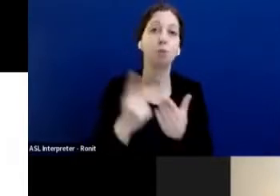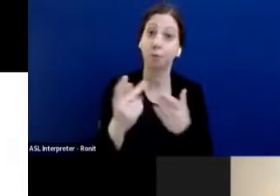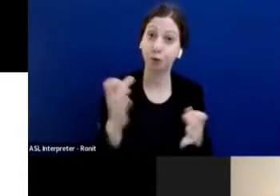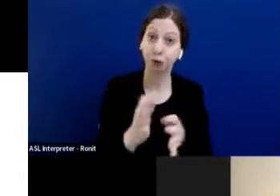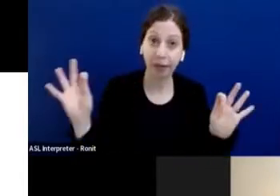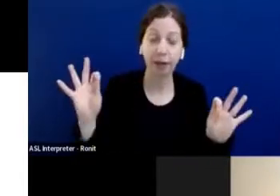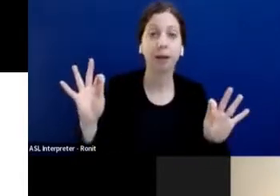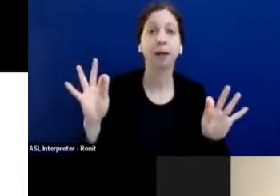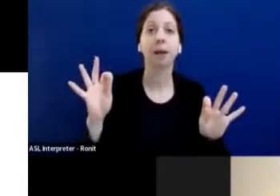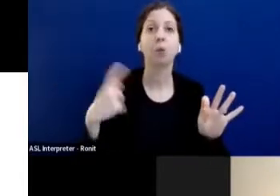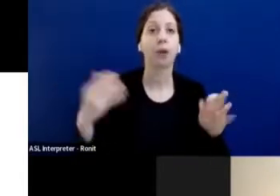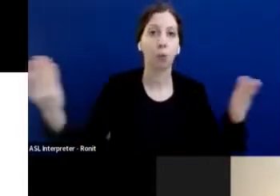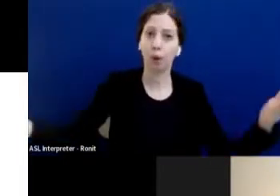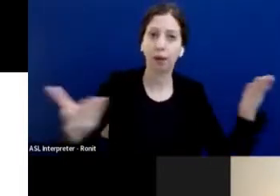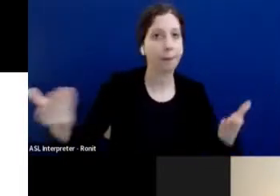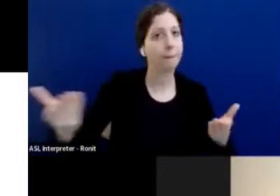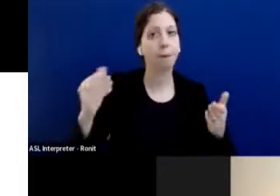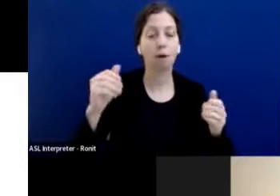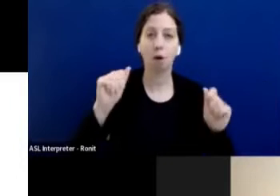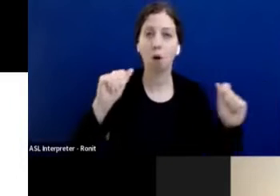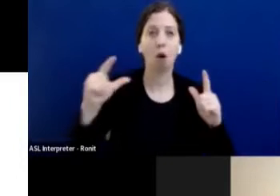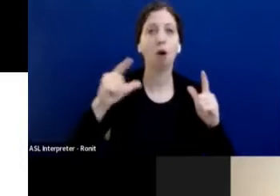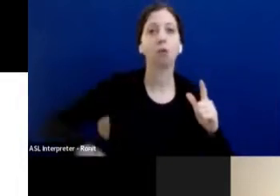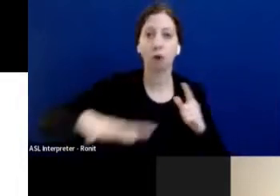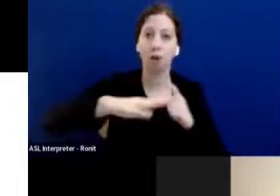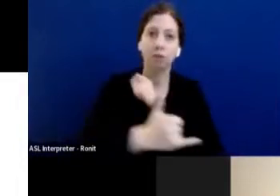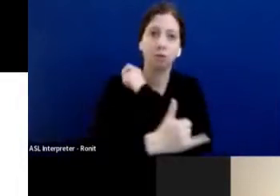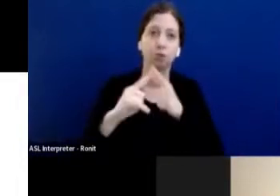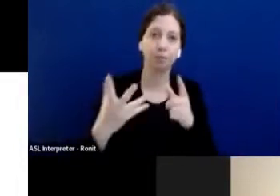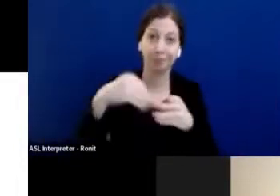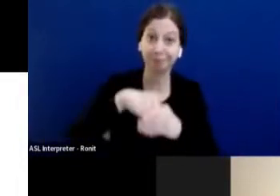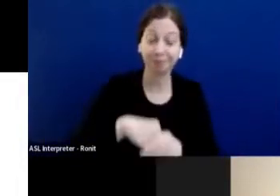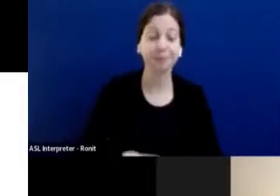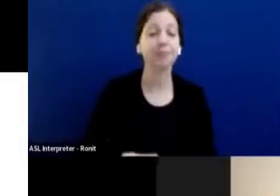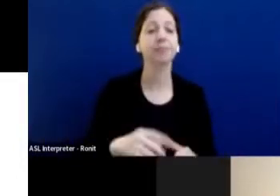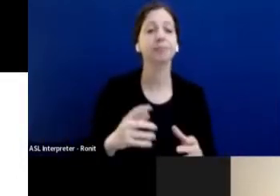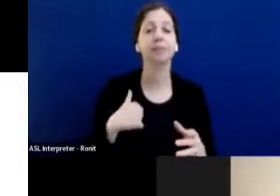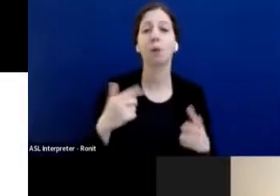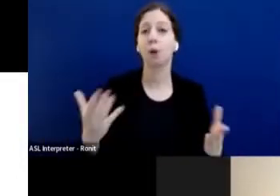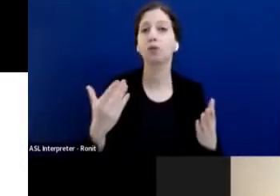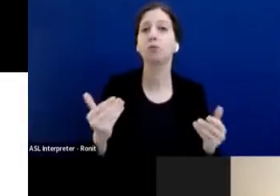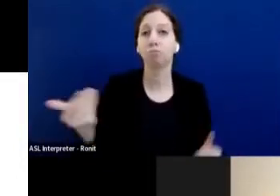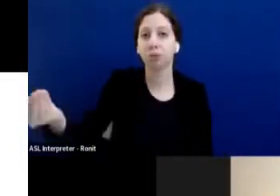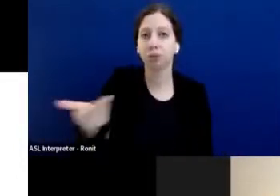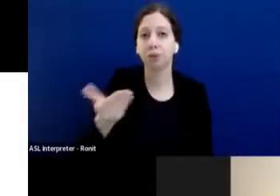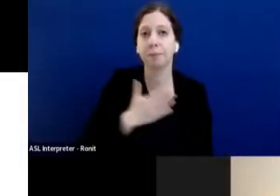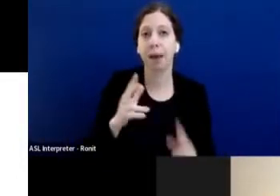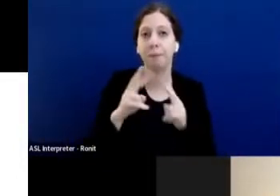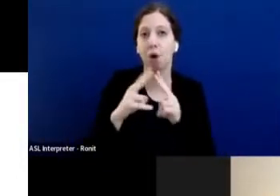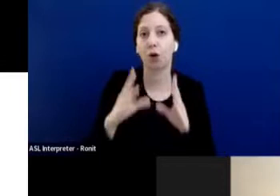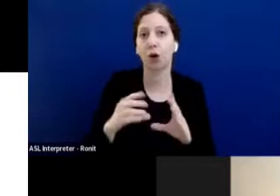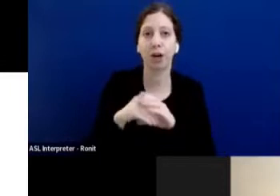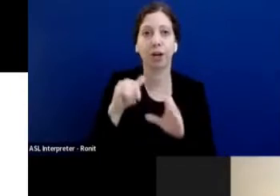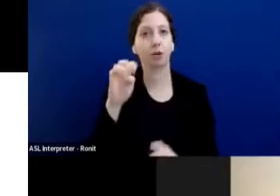and we welcome all across the country to participate. So with that said, I want to introduce my partner in crime